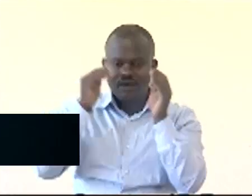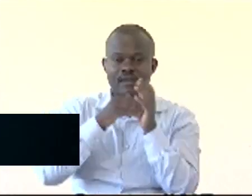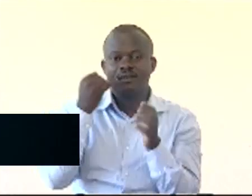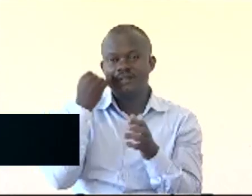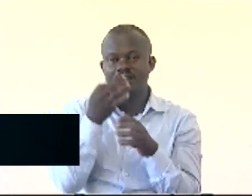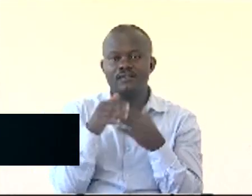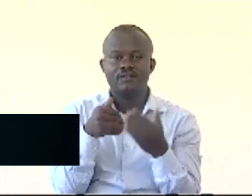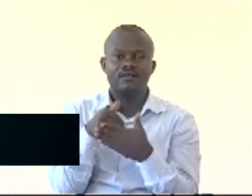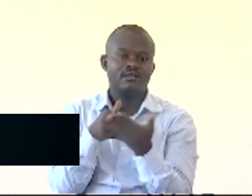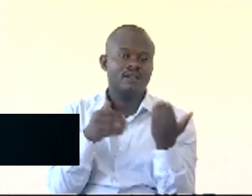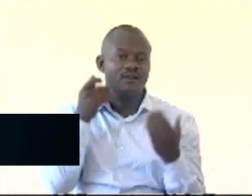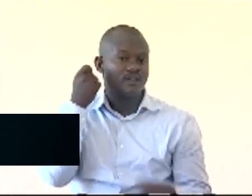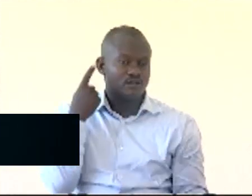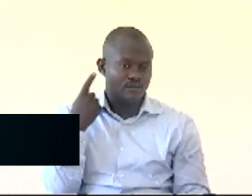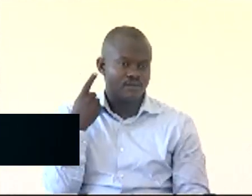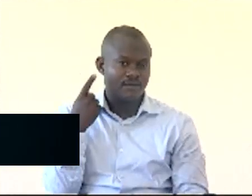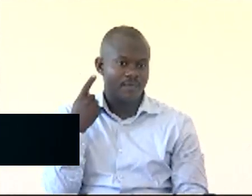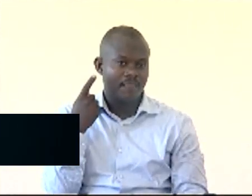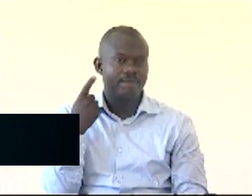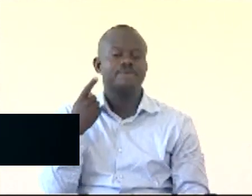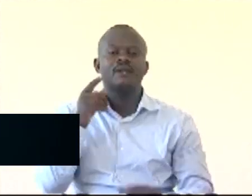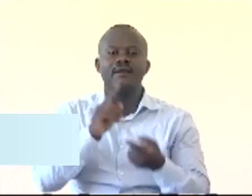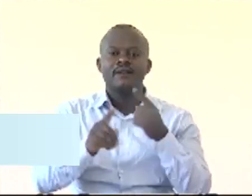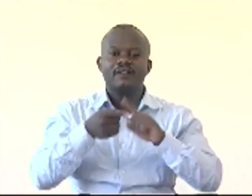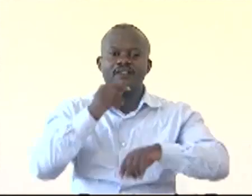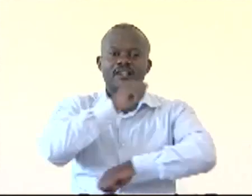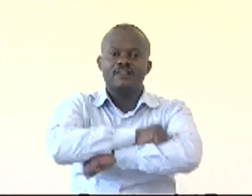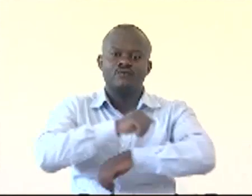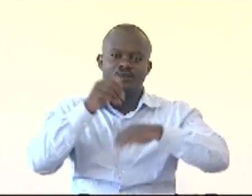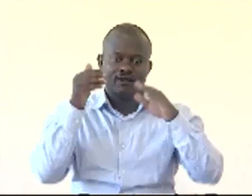have understood. Dear students,